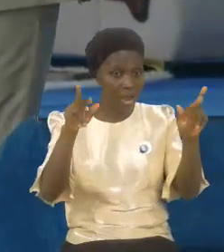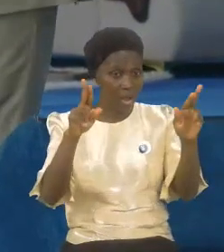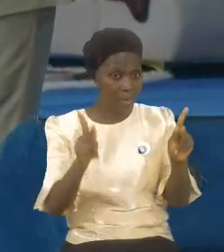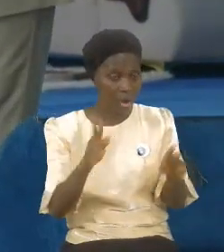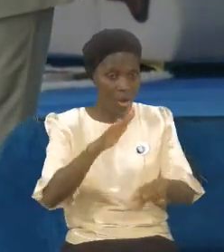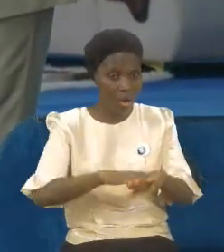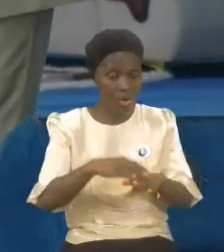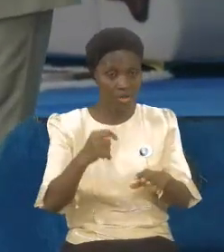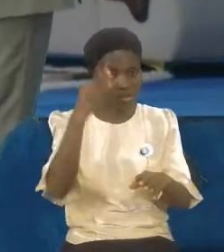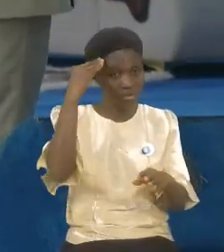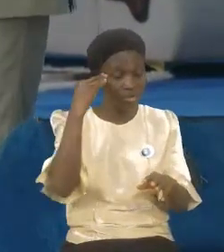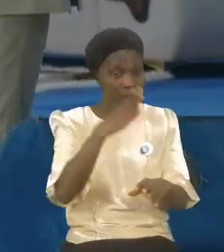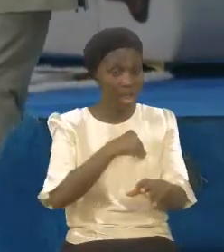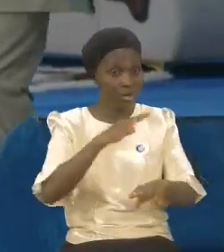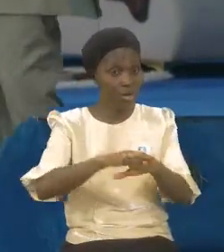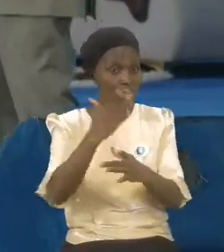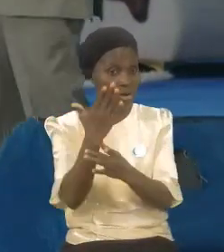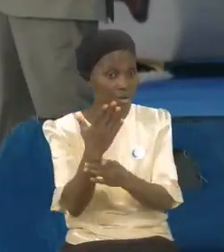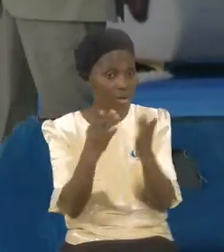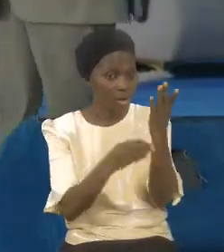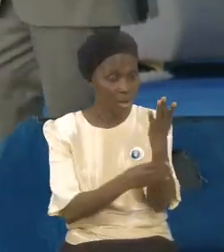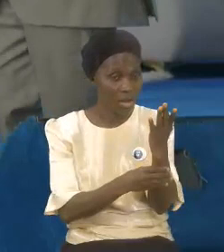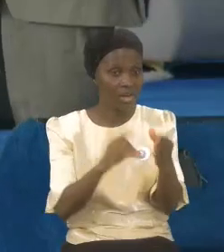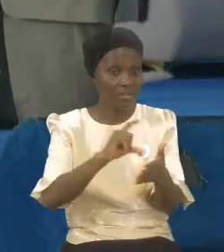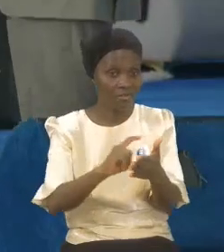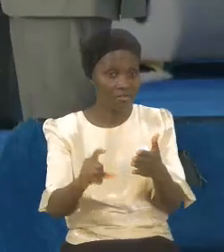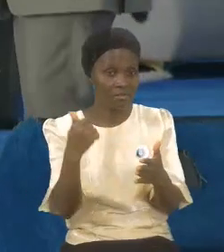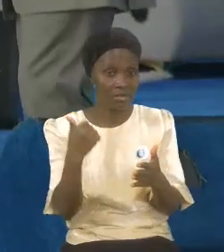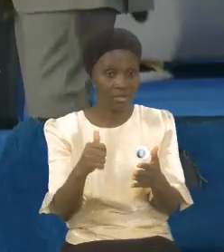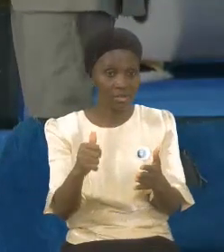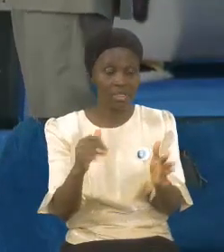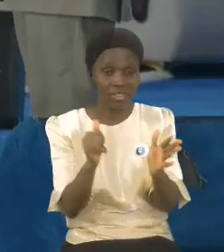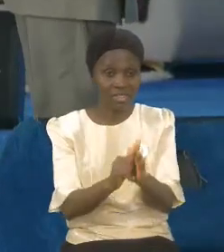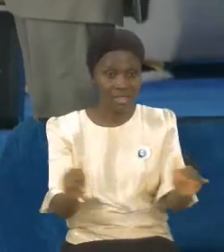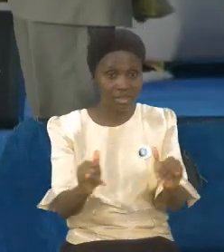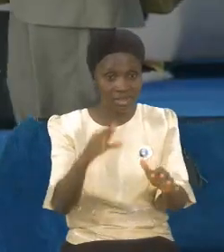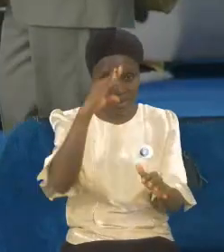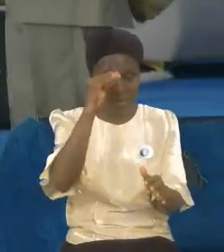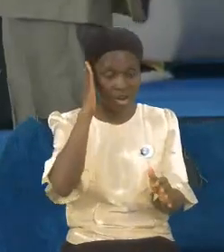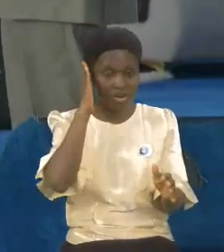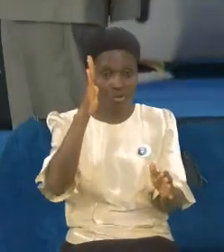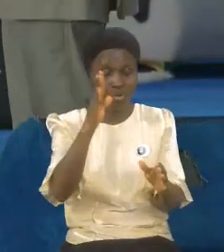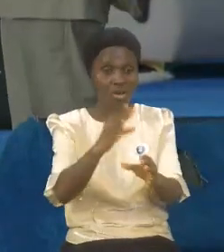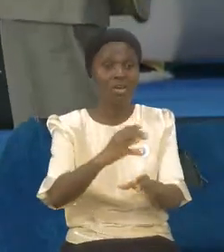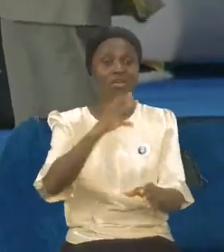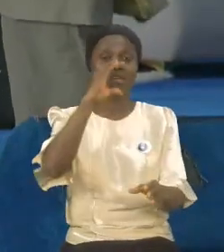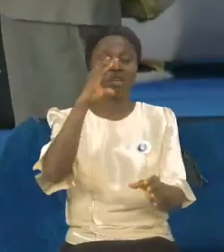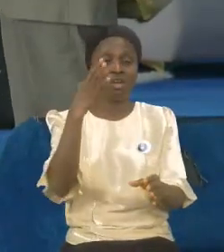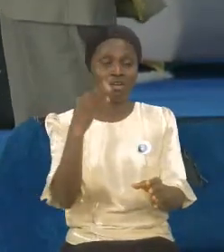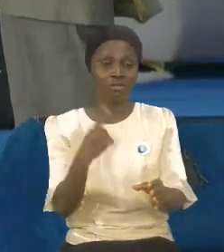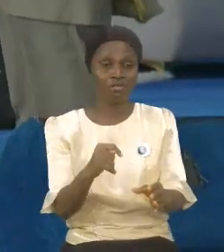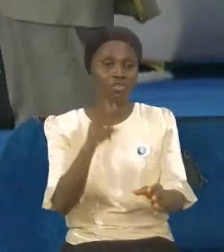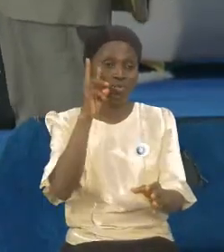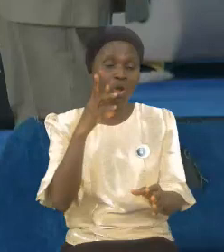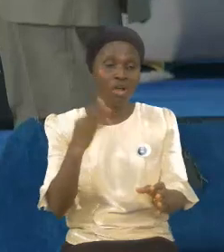verse 10. In verse 10, it says, the same shall drink of the wine of the wrath of